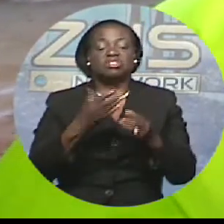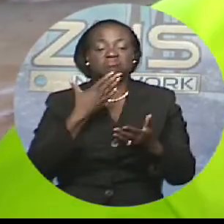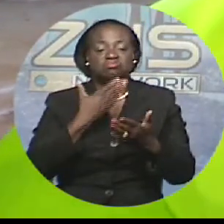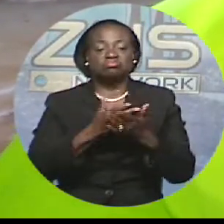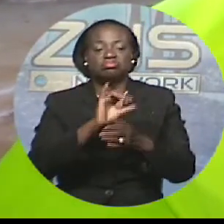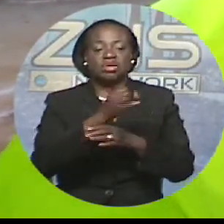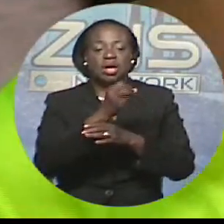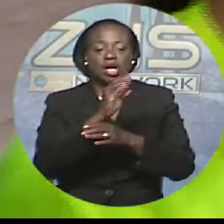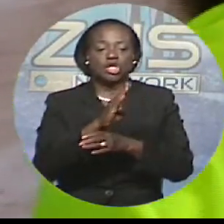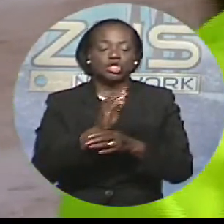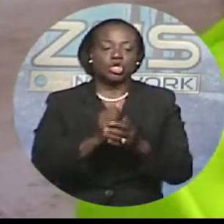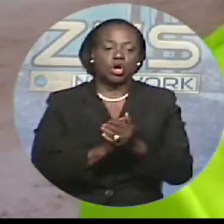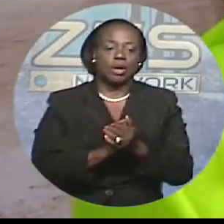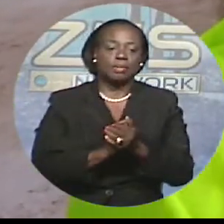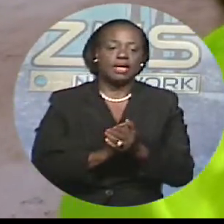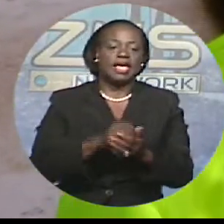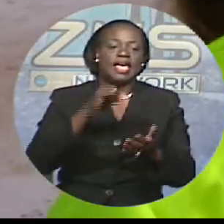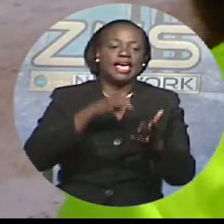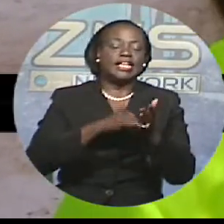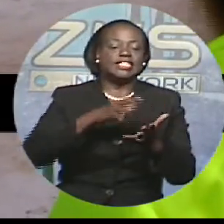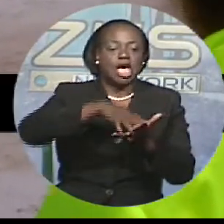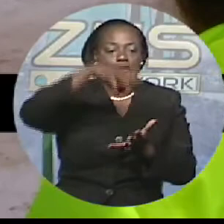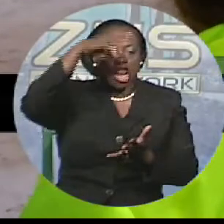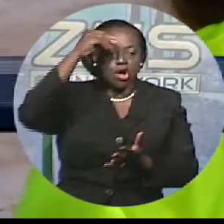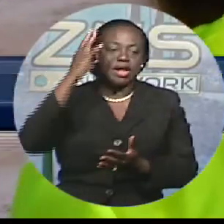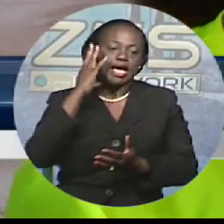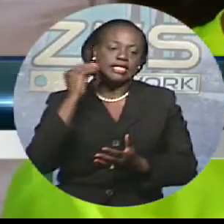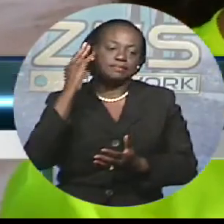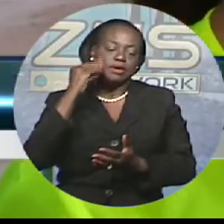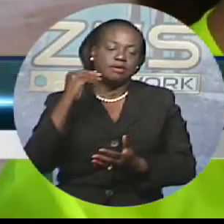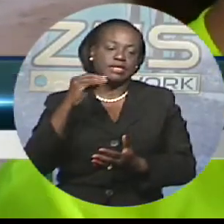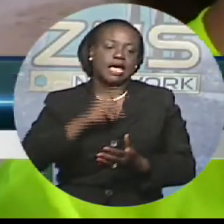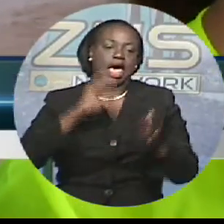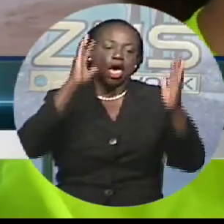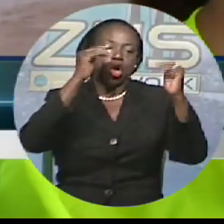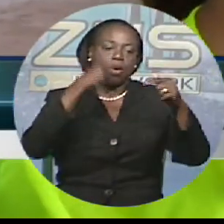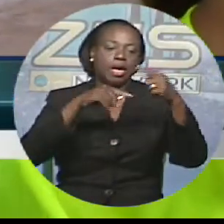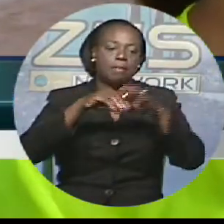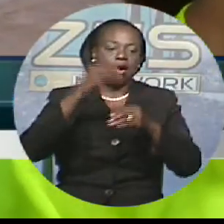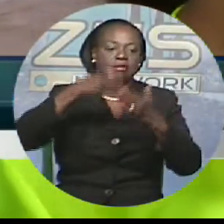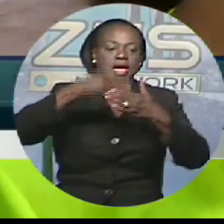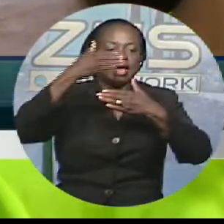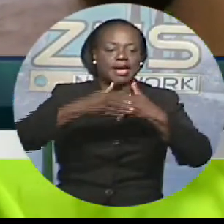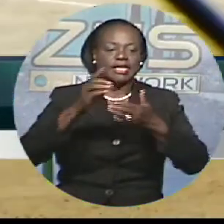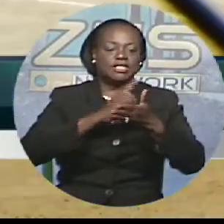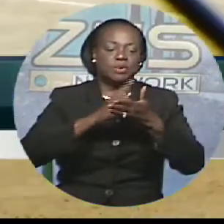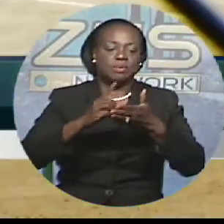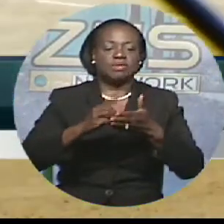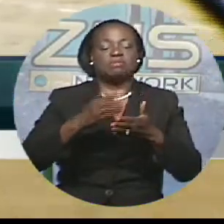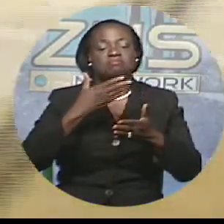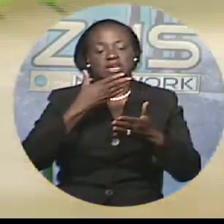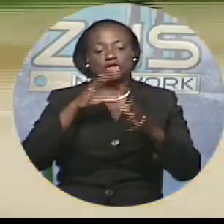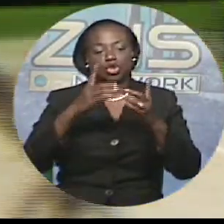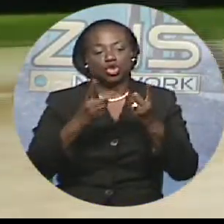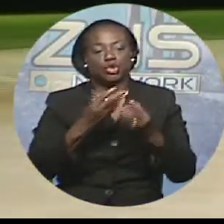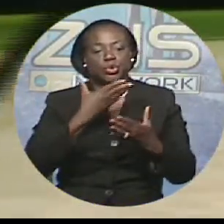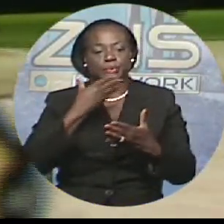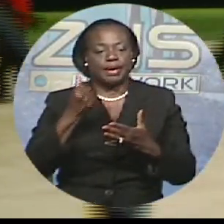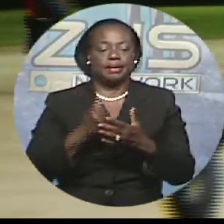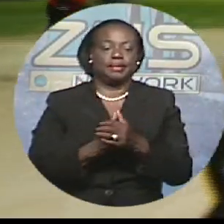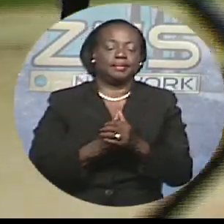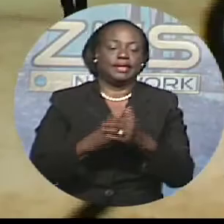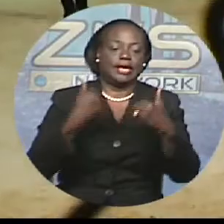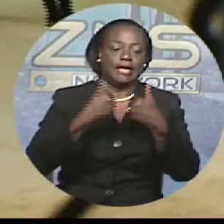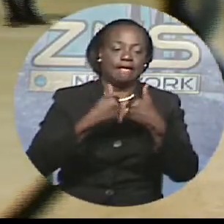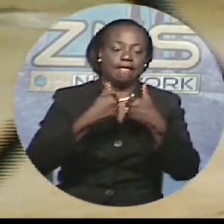good in my all fair to me. It's a learning experience, and I hope that we come out next week with better intentions and a better game.